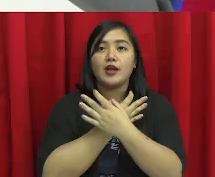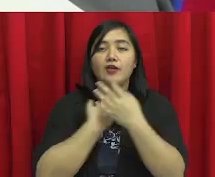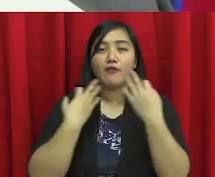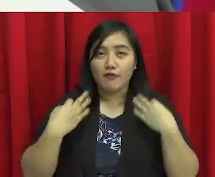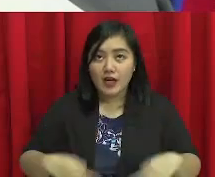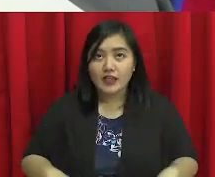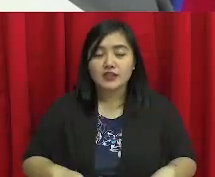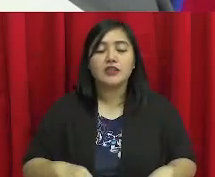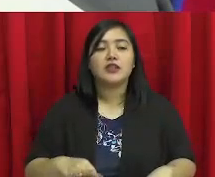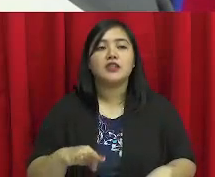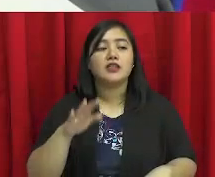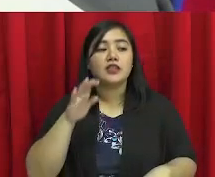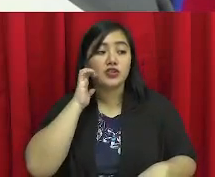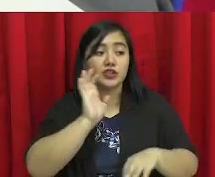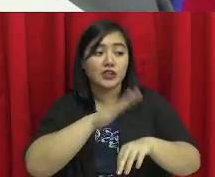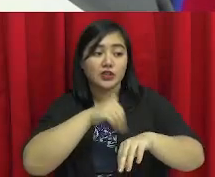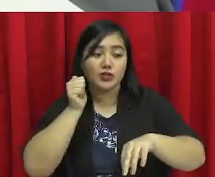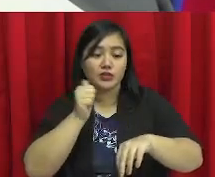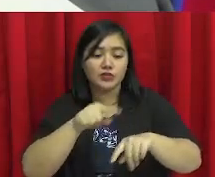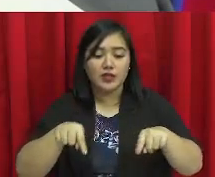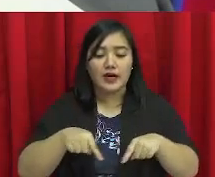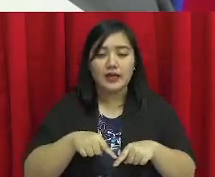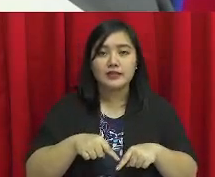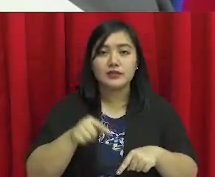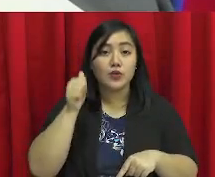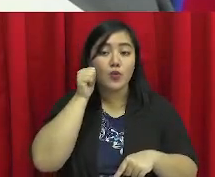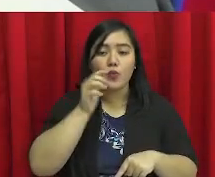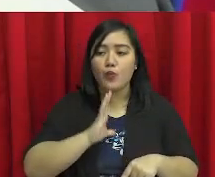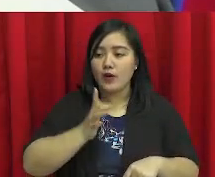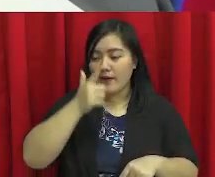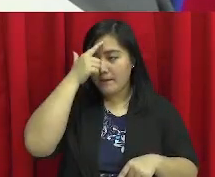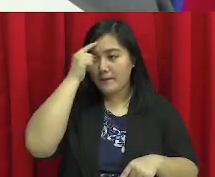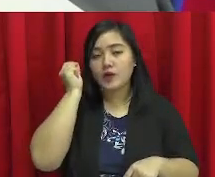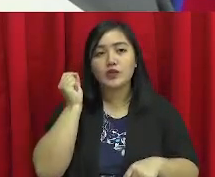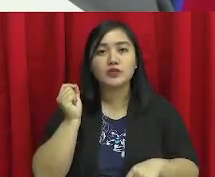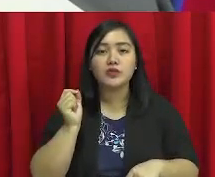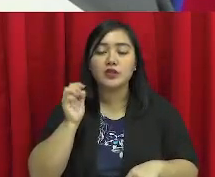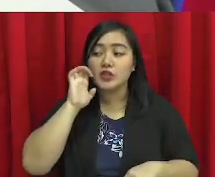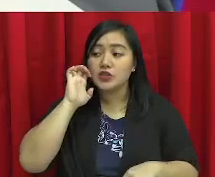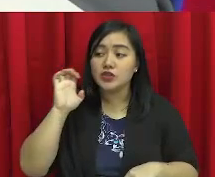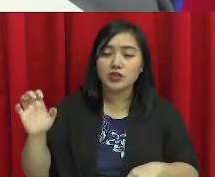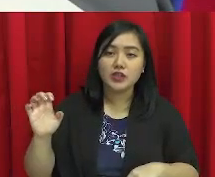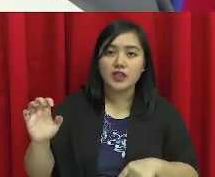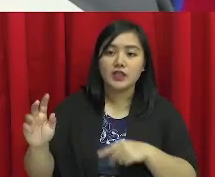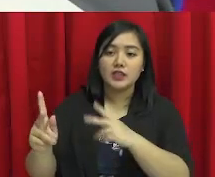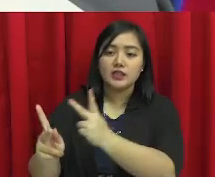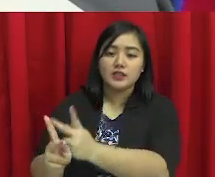was taken out of man. Therefore, shall a man leave his